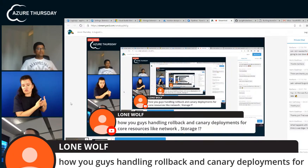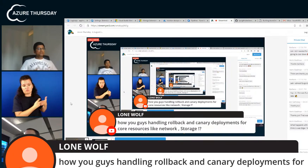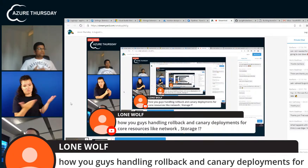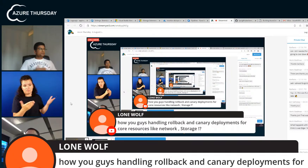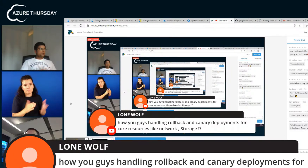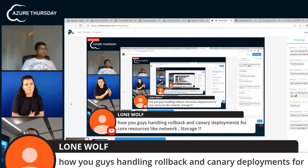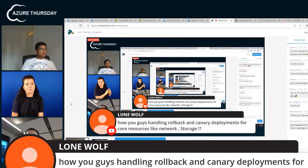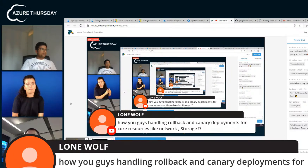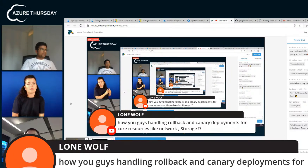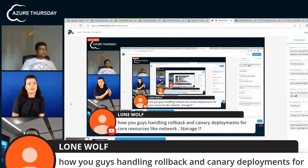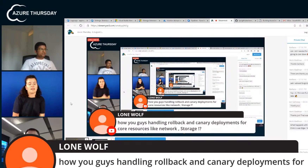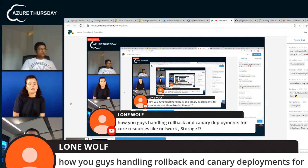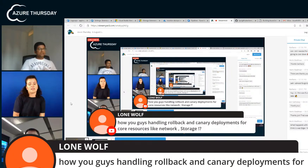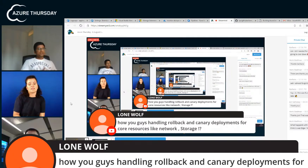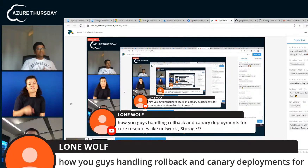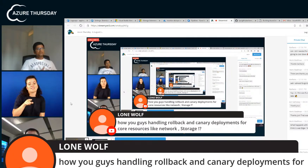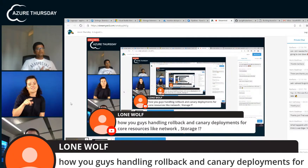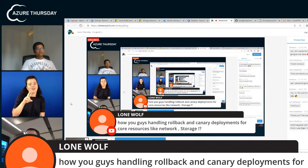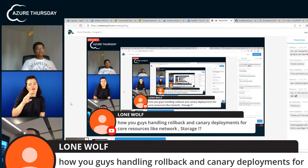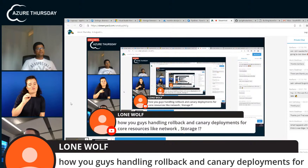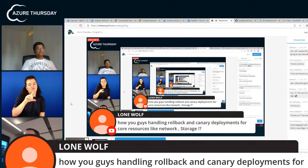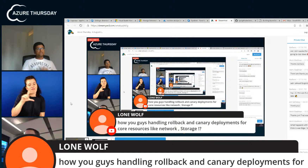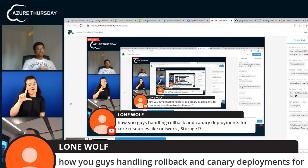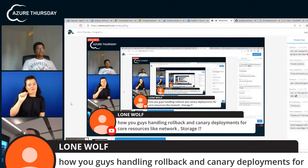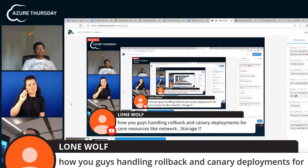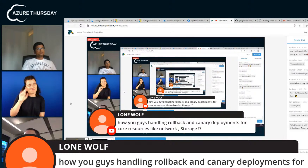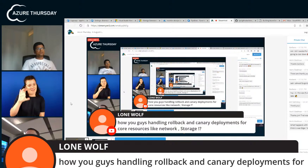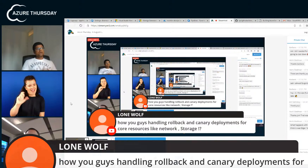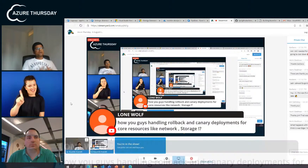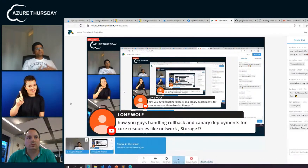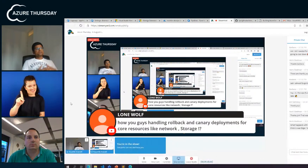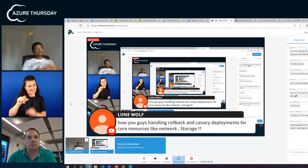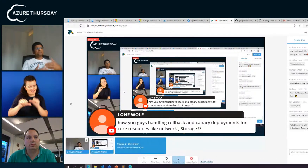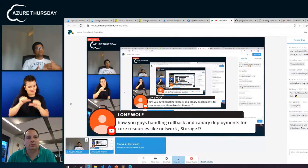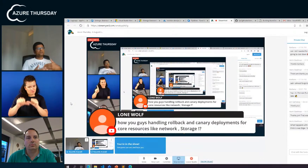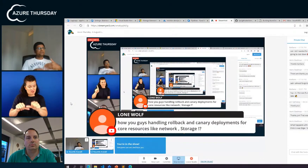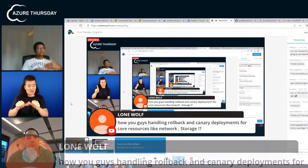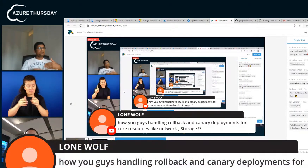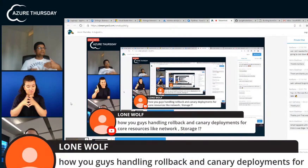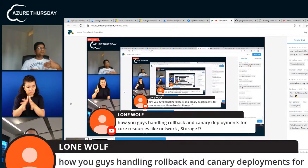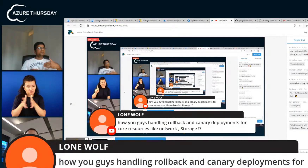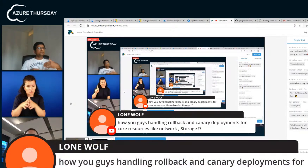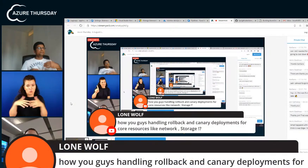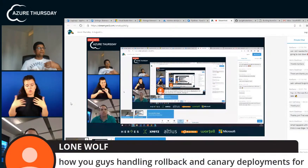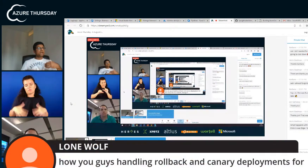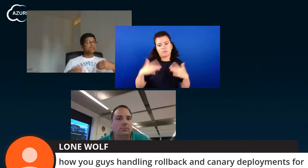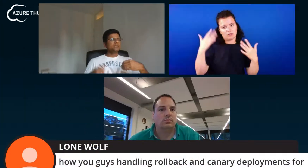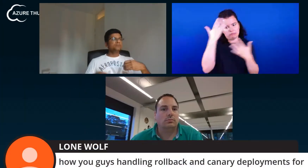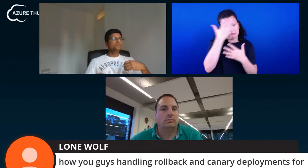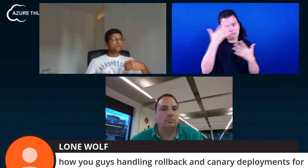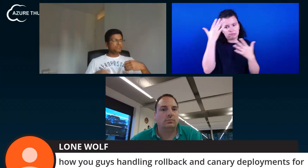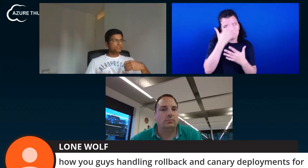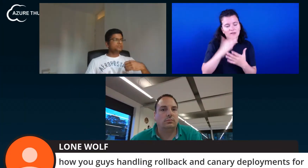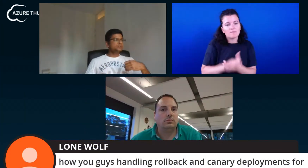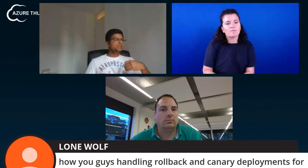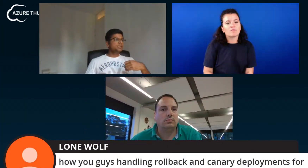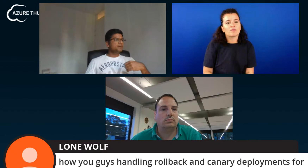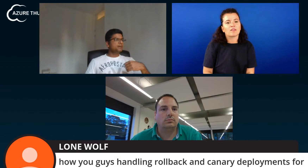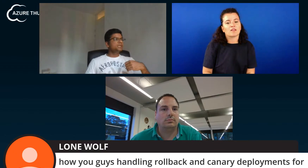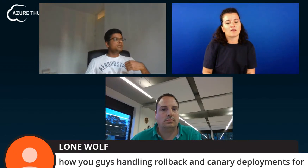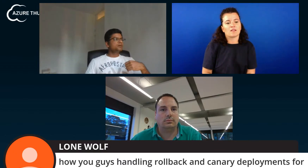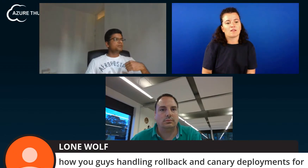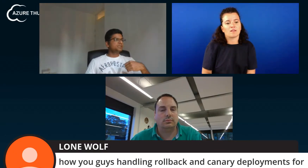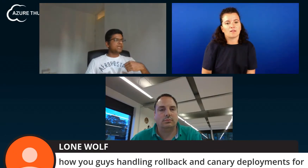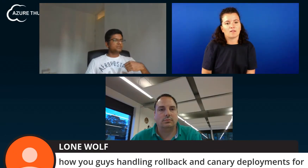difficult to answer the rollback process, and we give the extension as a front face, and the backend versions